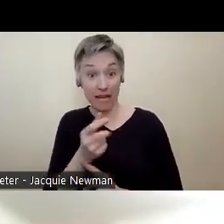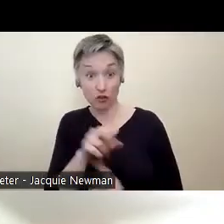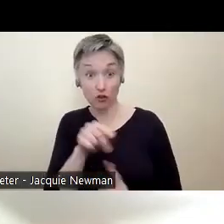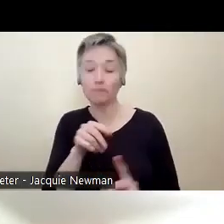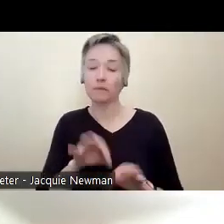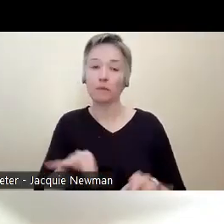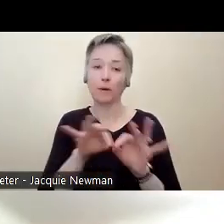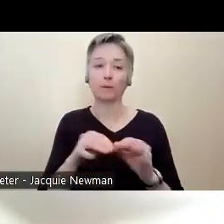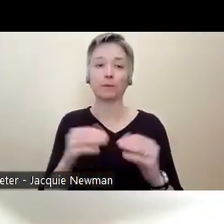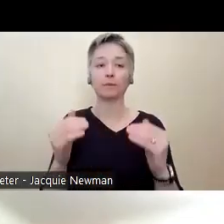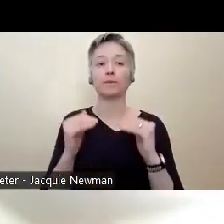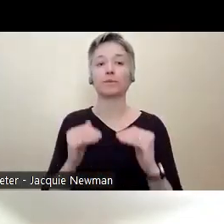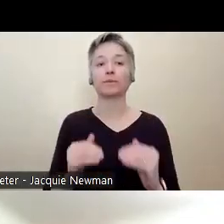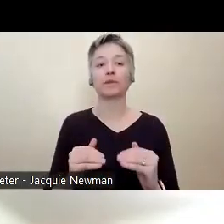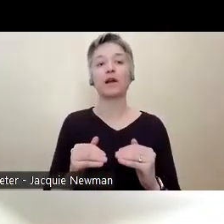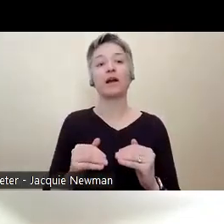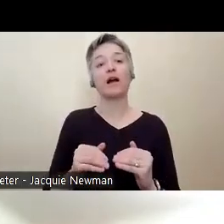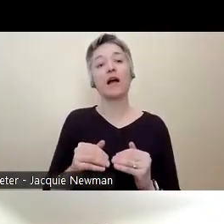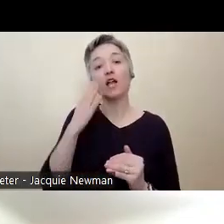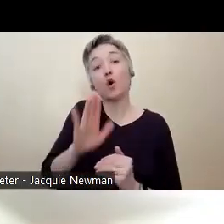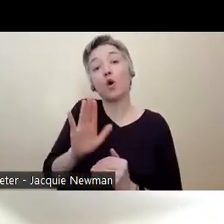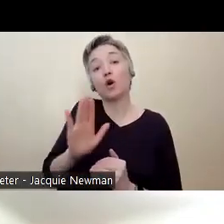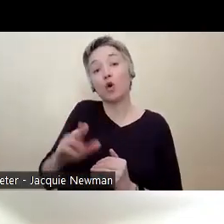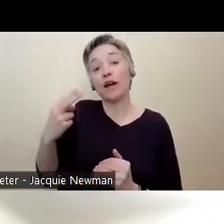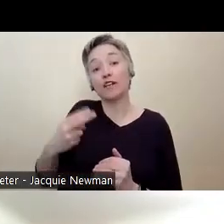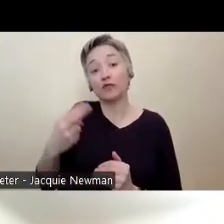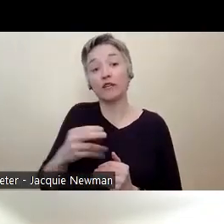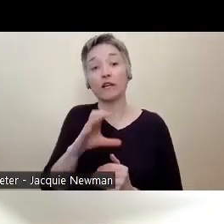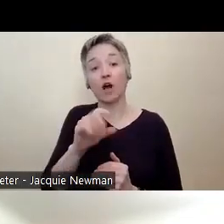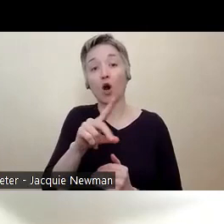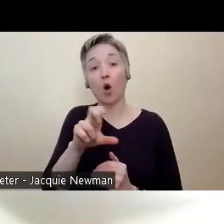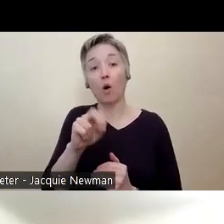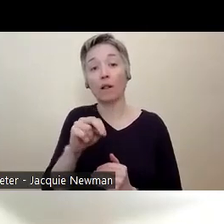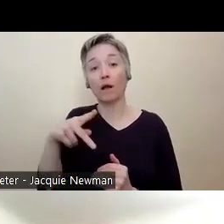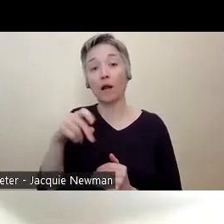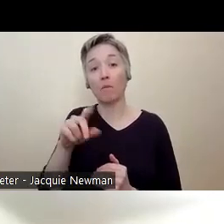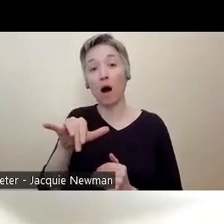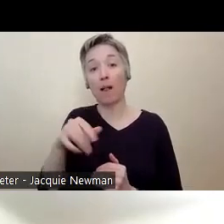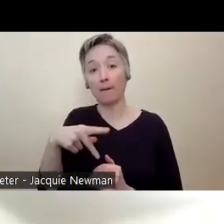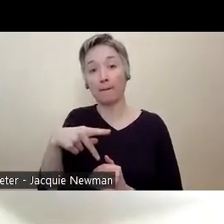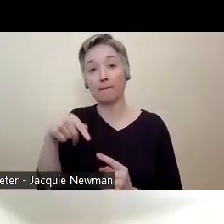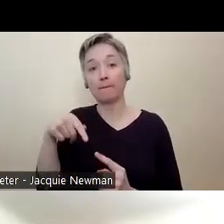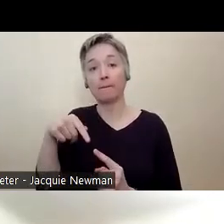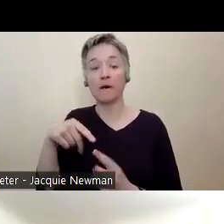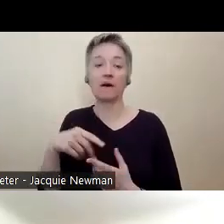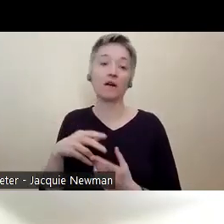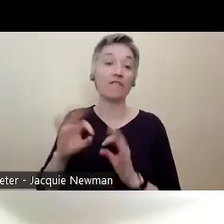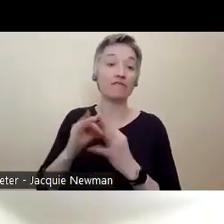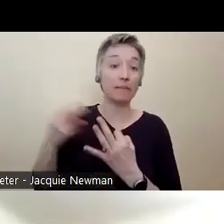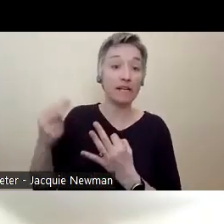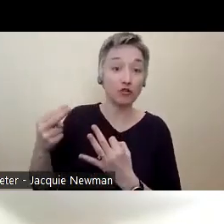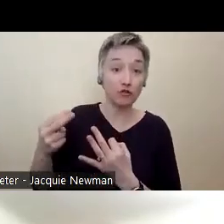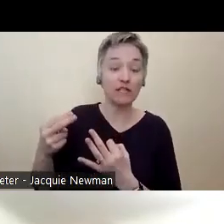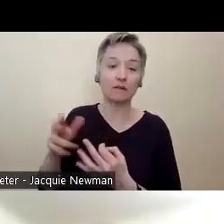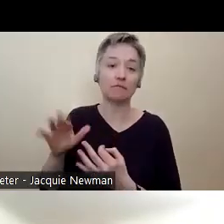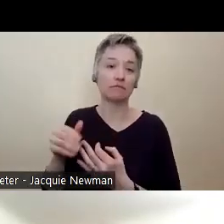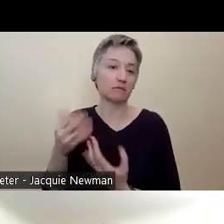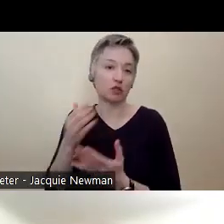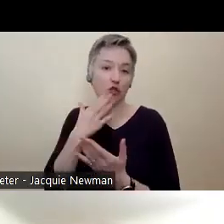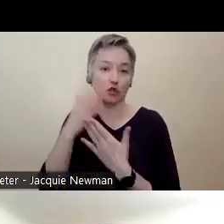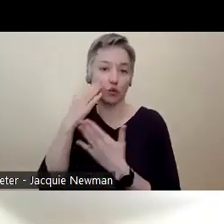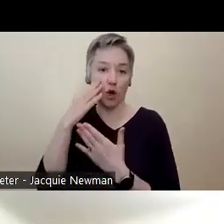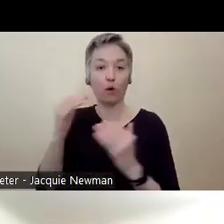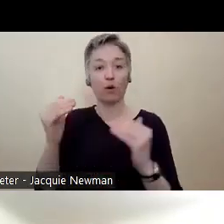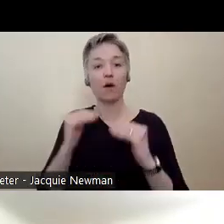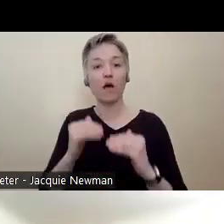own history of colon polyps as well as your family history of colon polyps. And then knowing whether or not someone in your family has had genetic